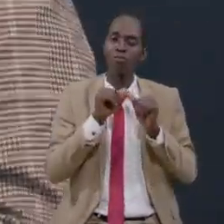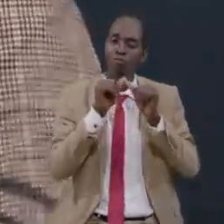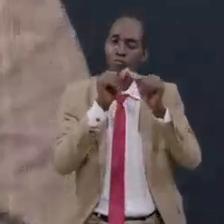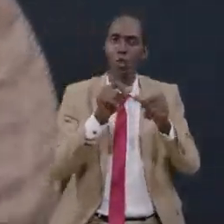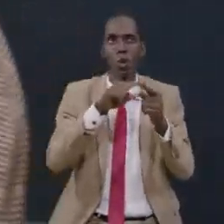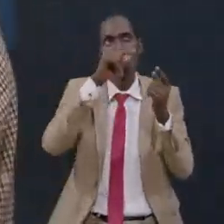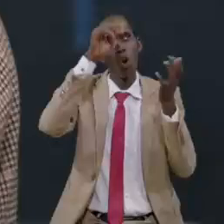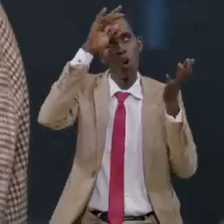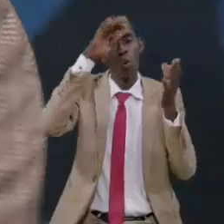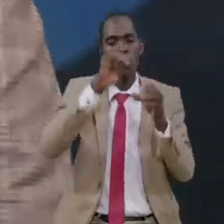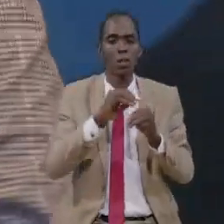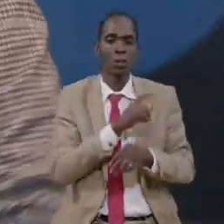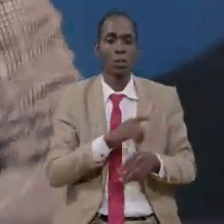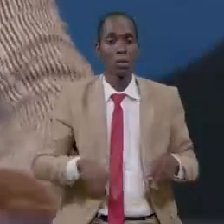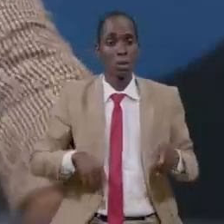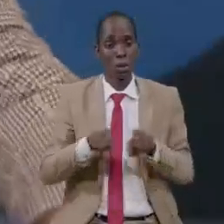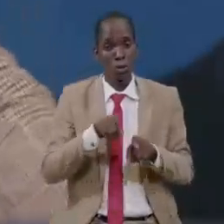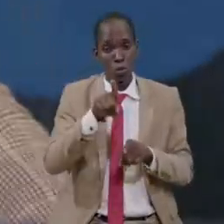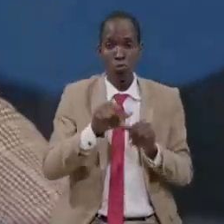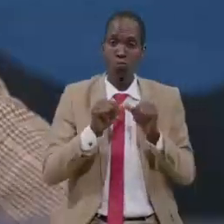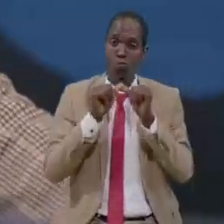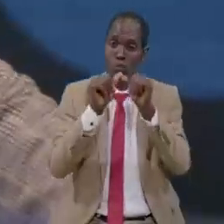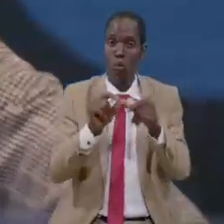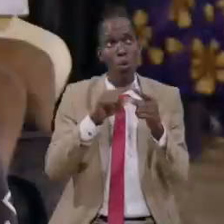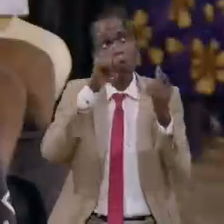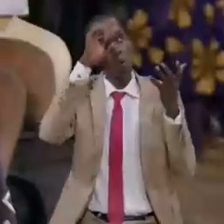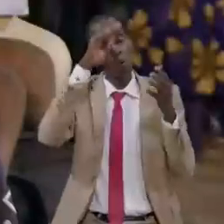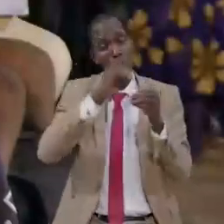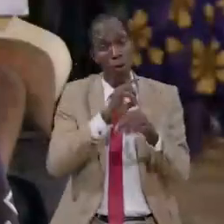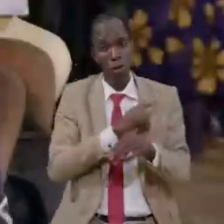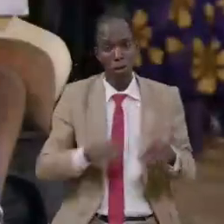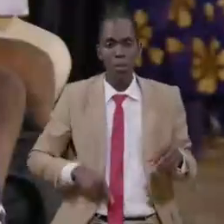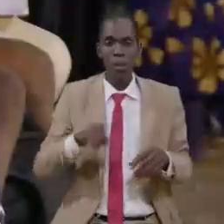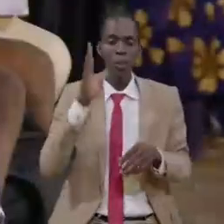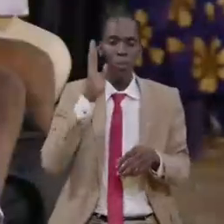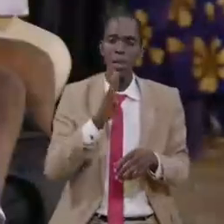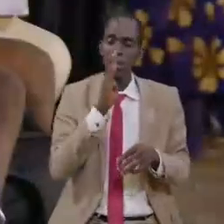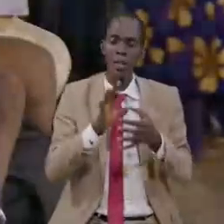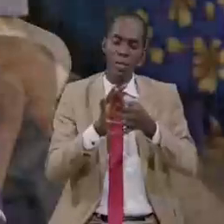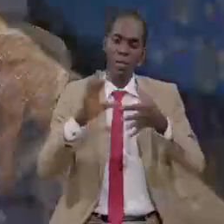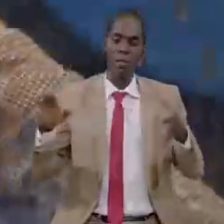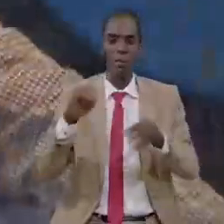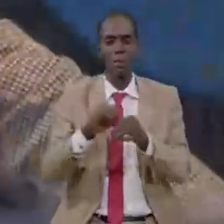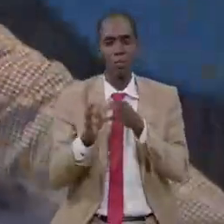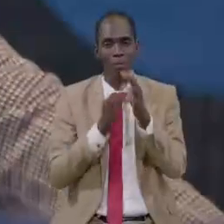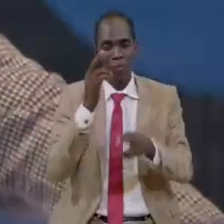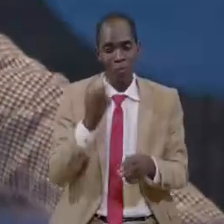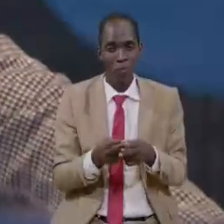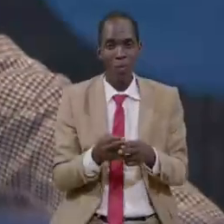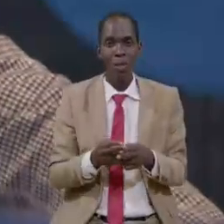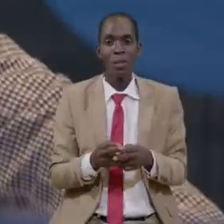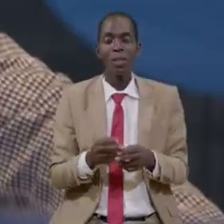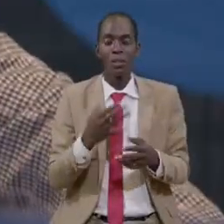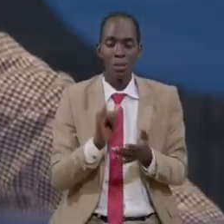you hope in the Lord, release will come tonight. I said liberation will come